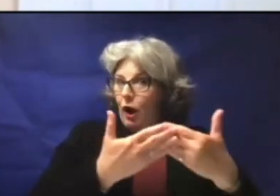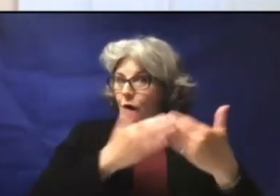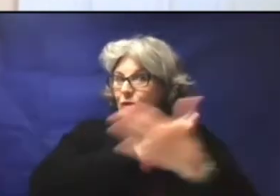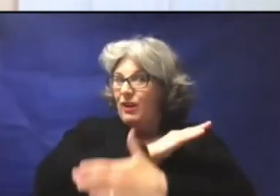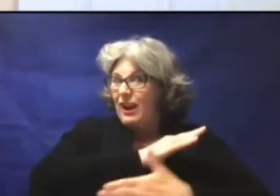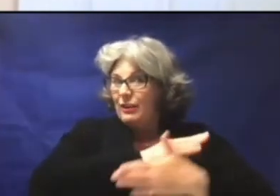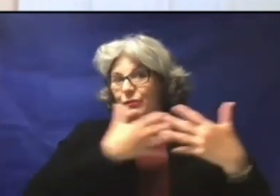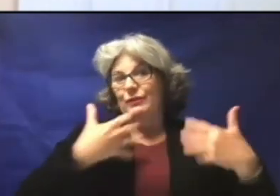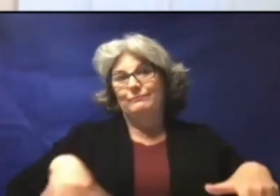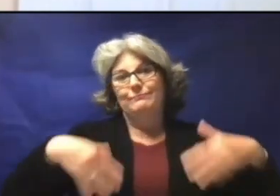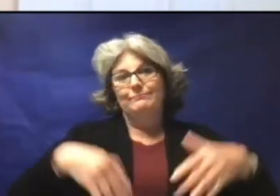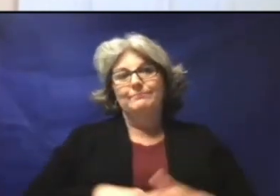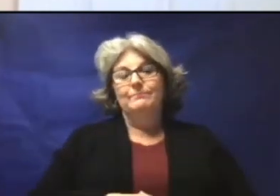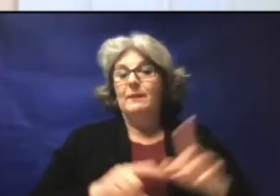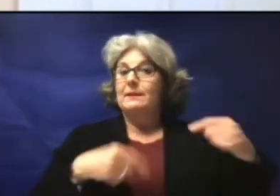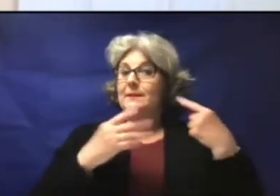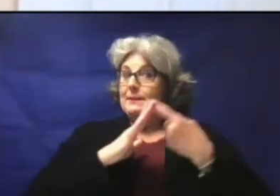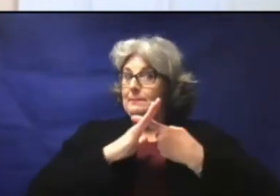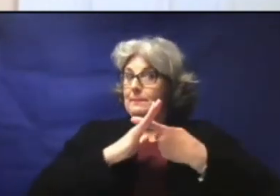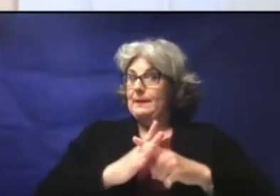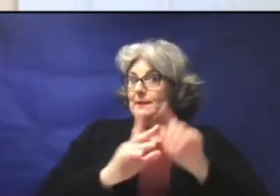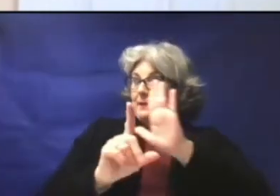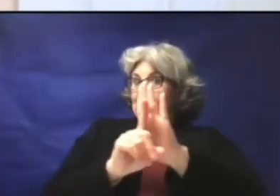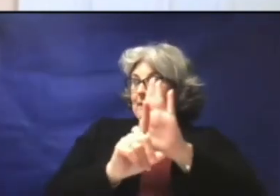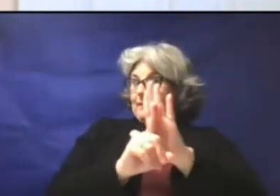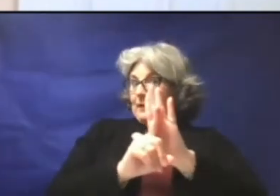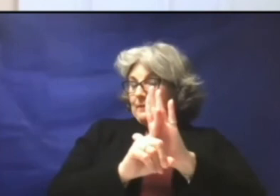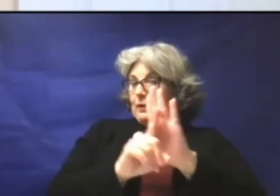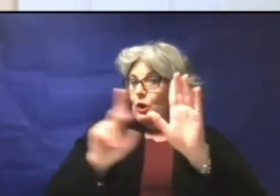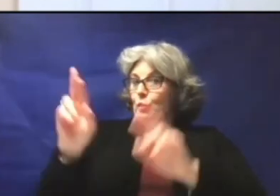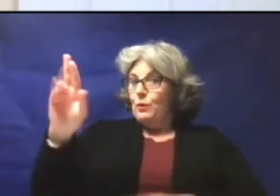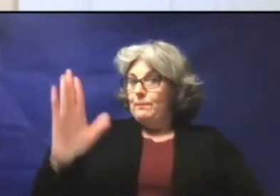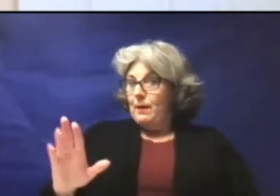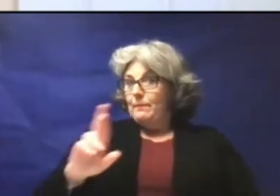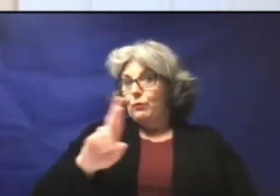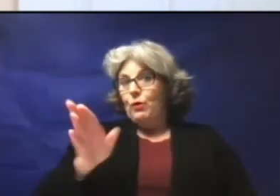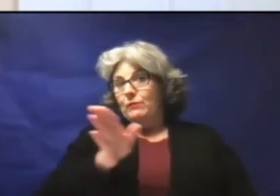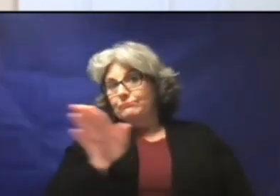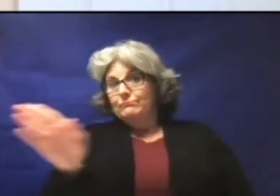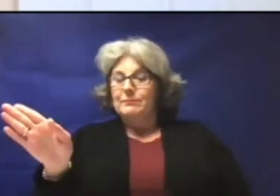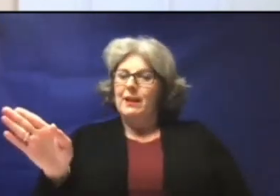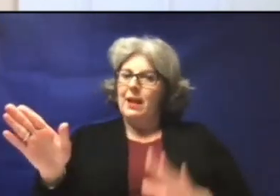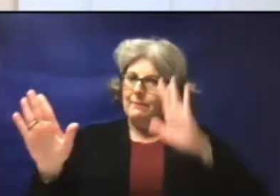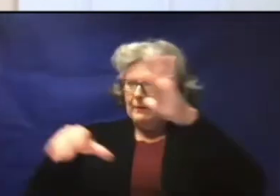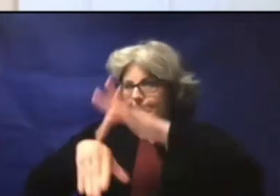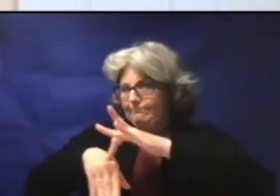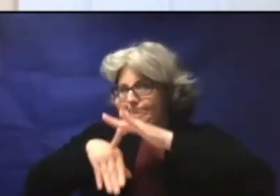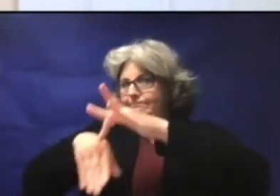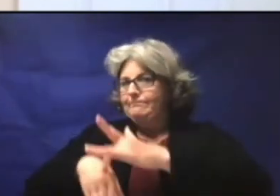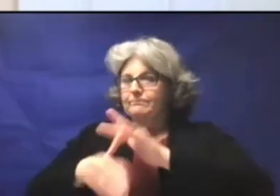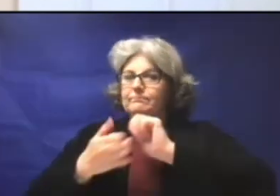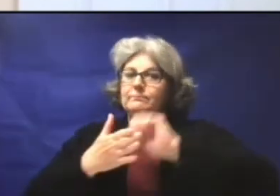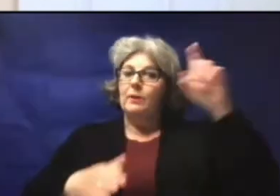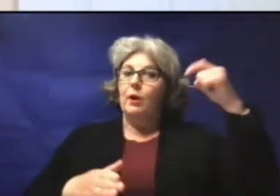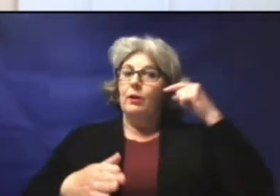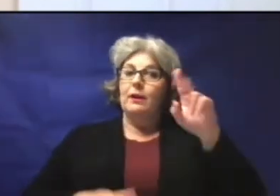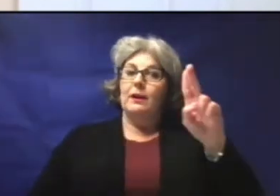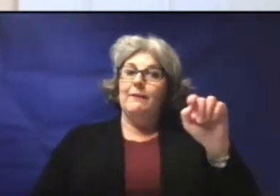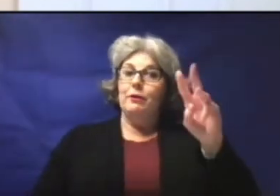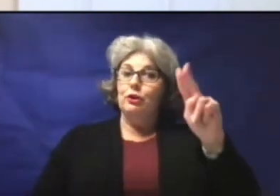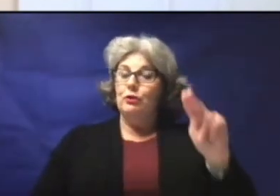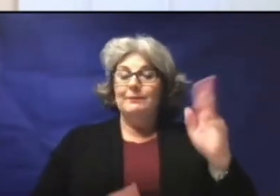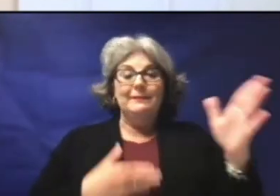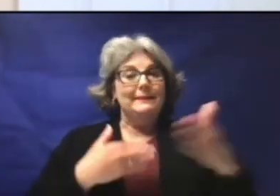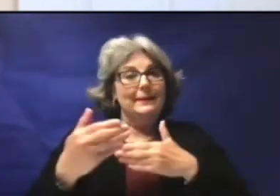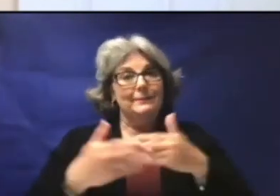country. Since the beginning of his term, the Republicans and right-wing extremists have been fixated on removing Governor Newsom, no matter